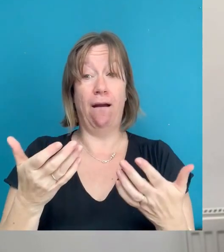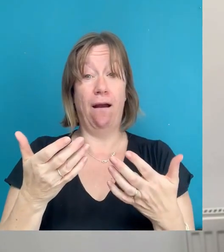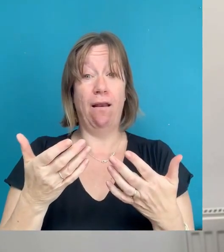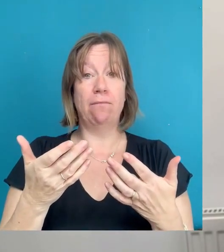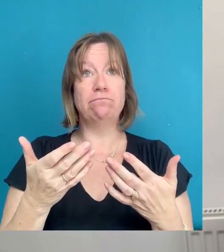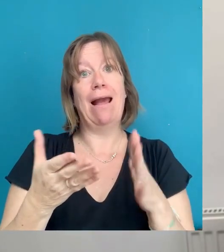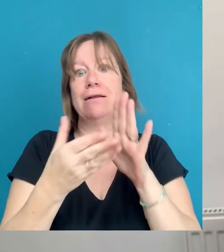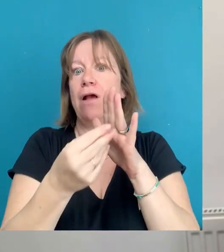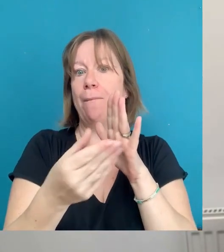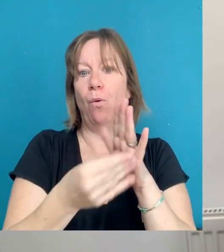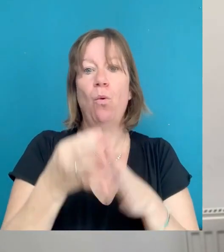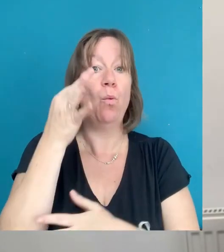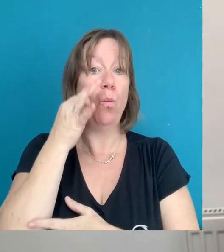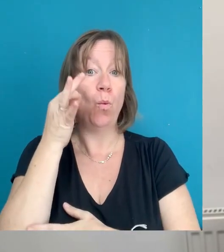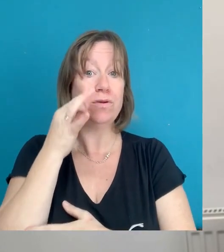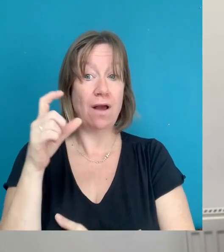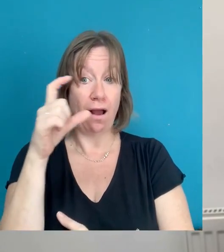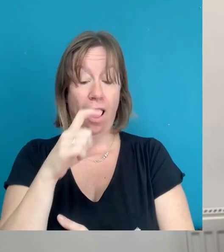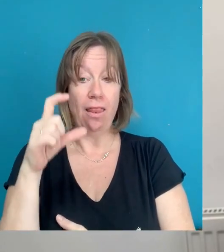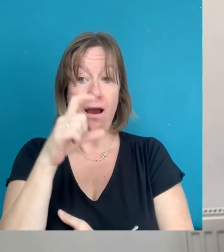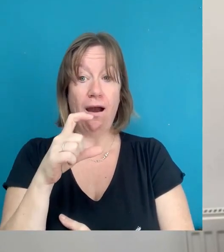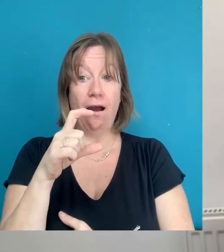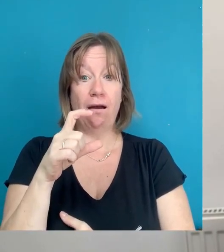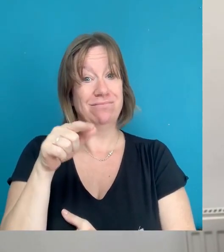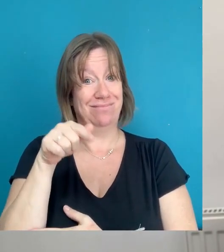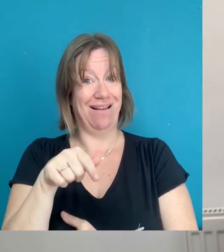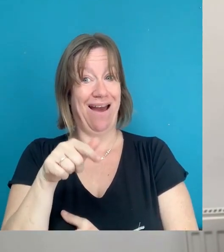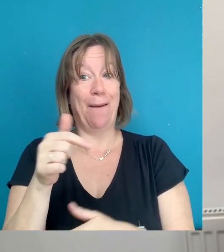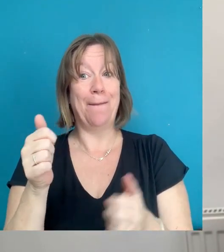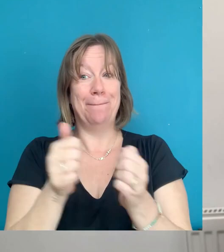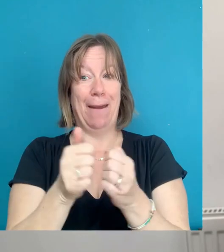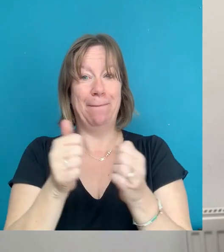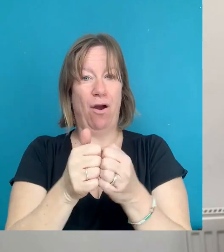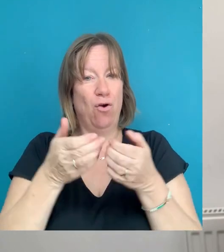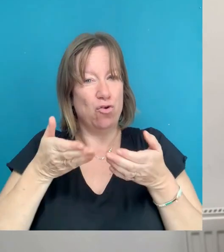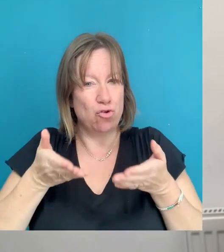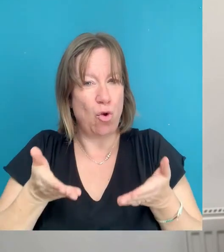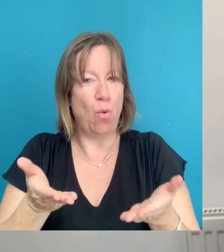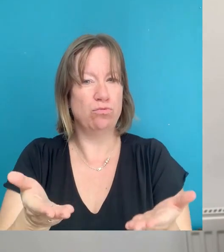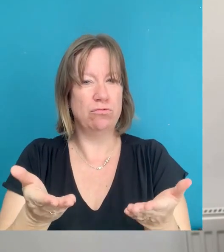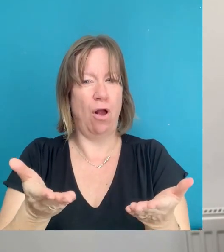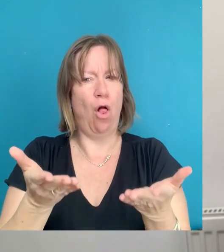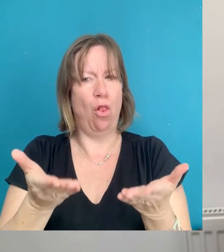paper, so if you're going for like watercolour paper, all that sort